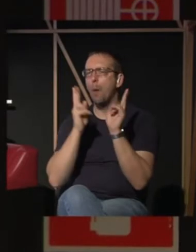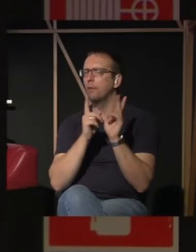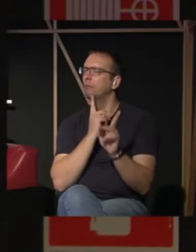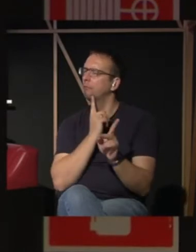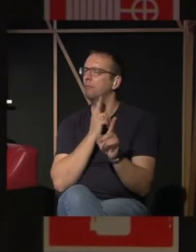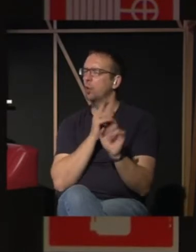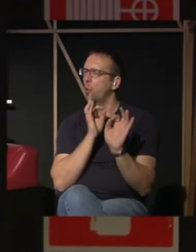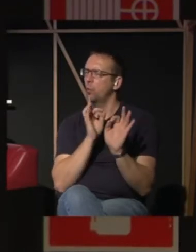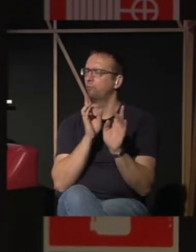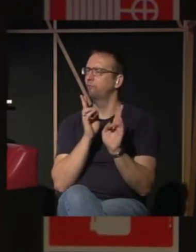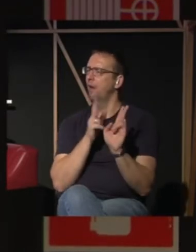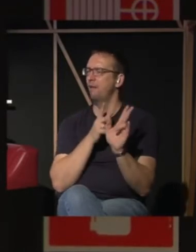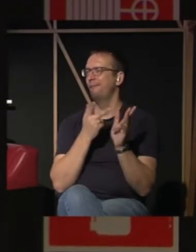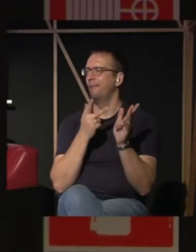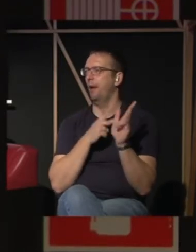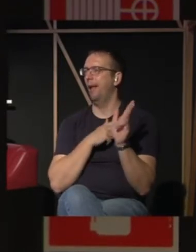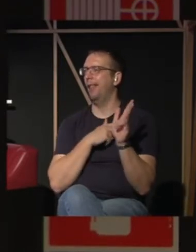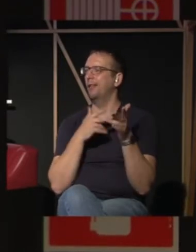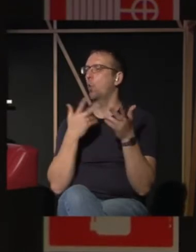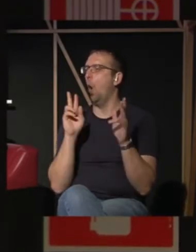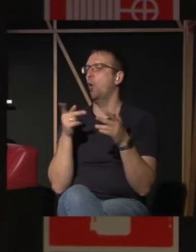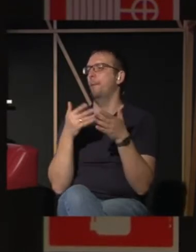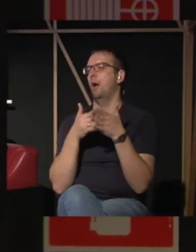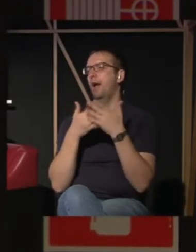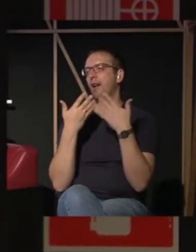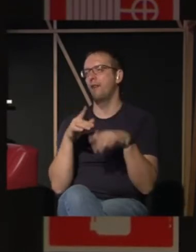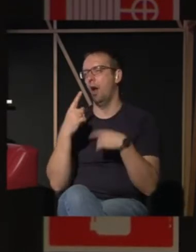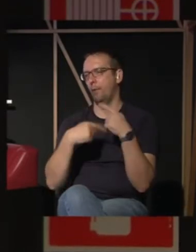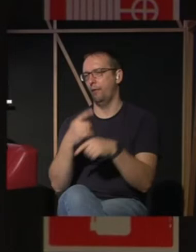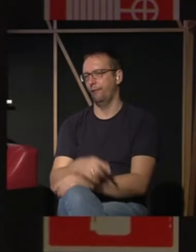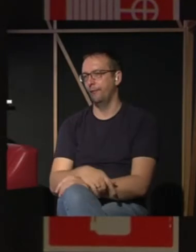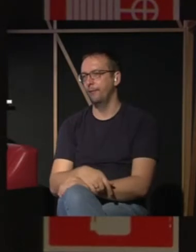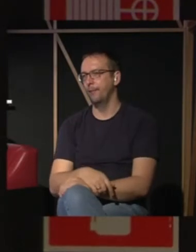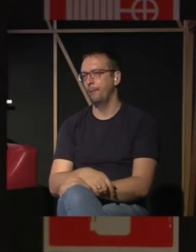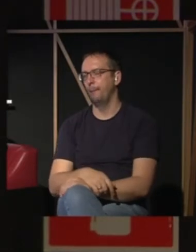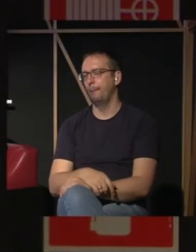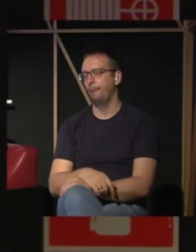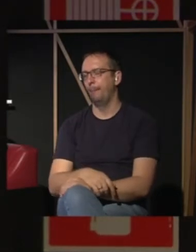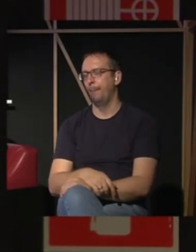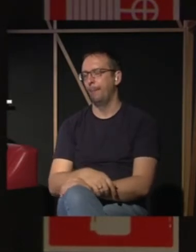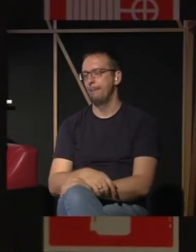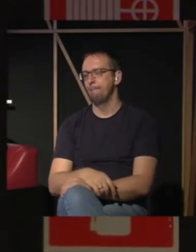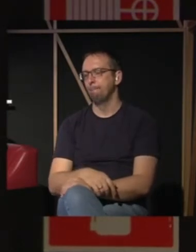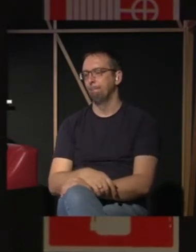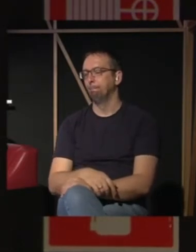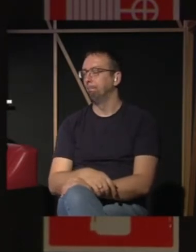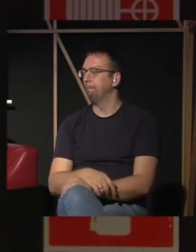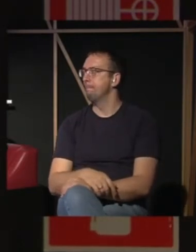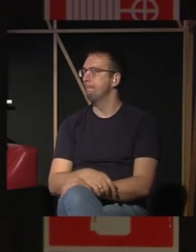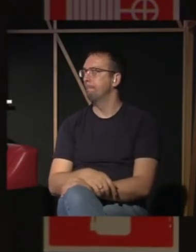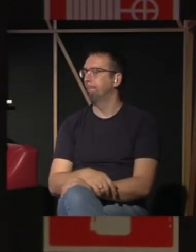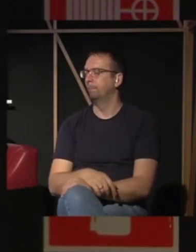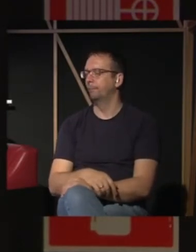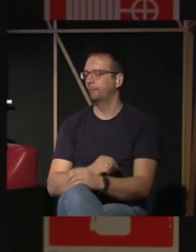an accessibility spectator's guide for the tournament, the under-20 tournament that took place in France this year. It is